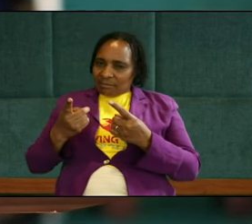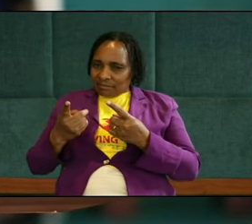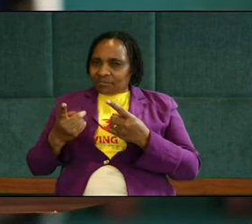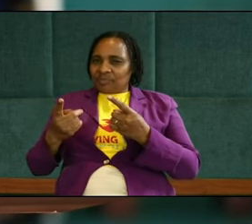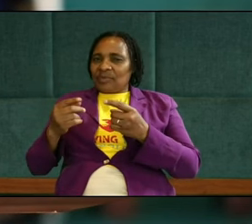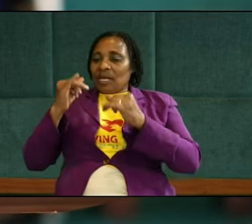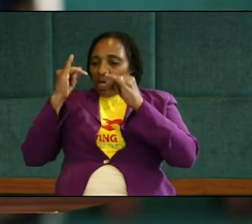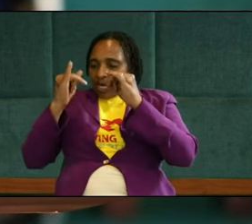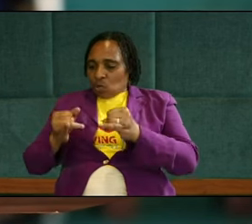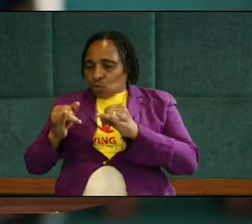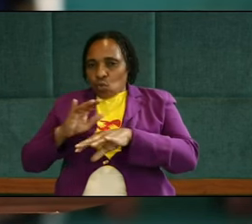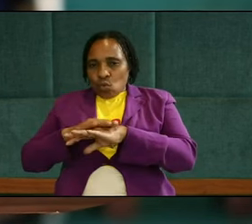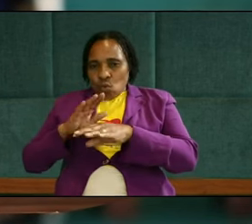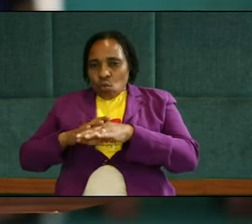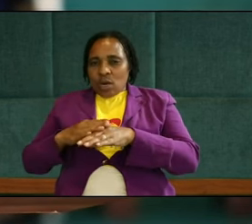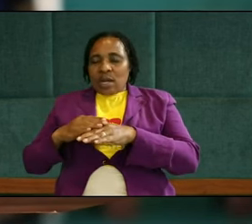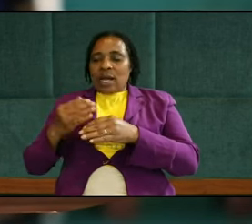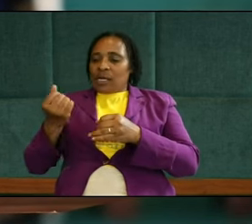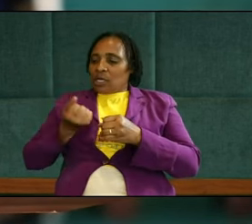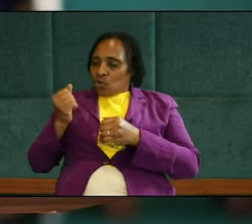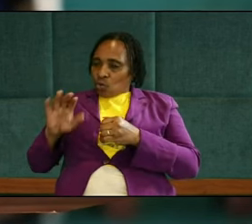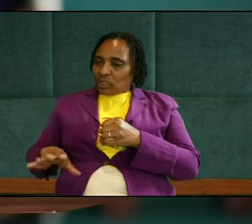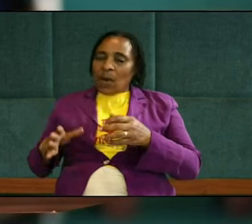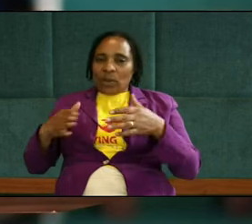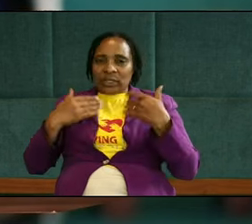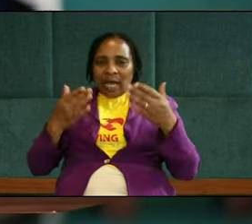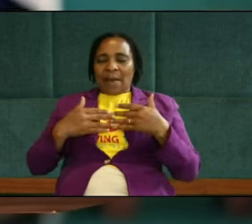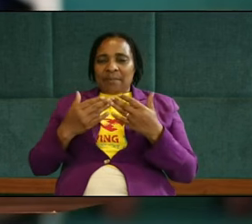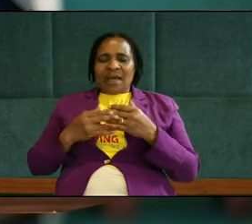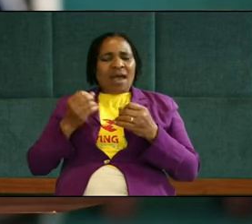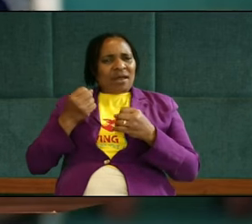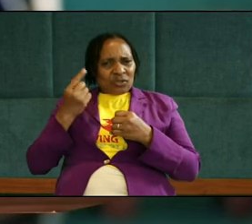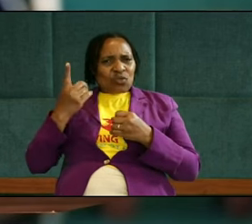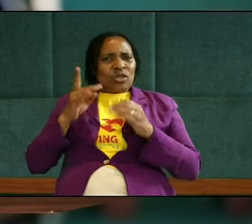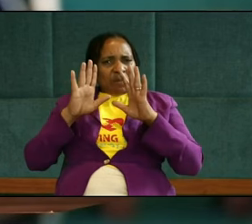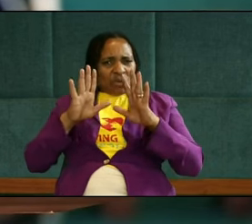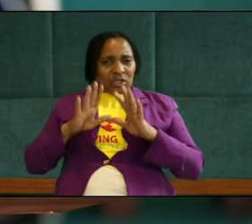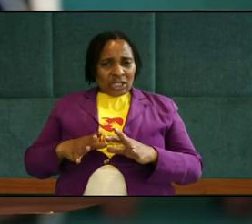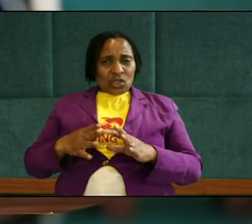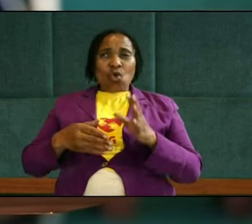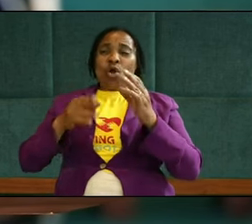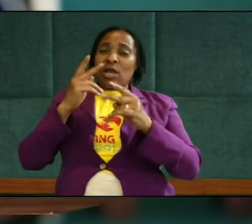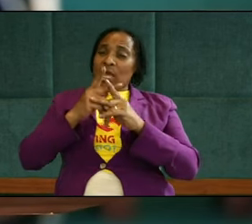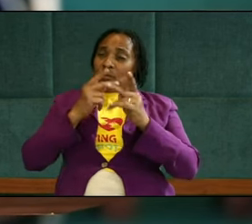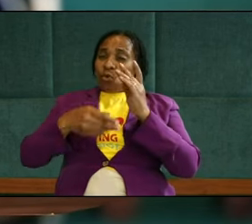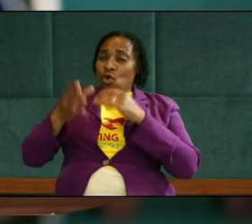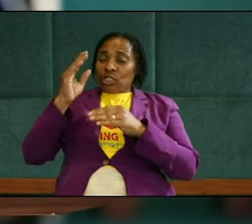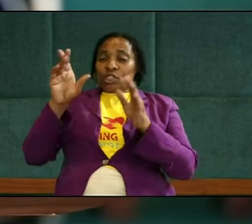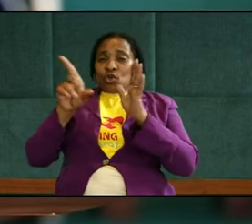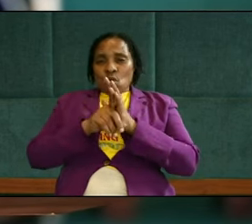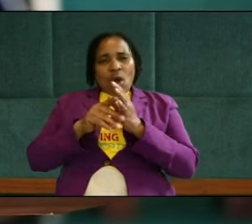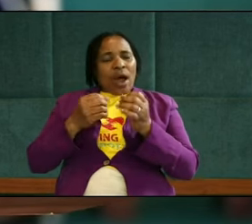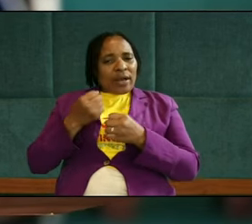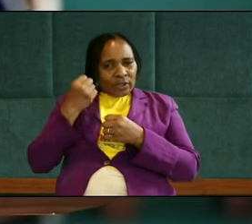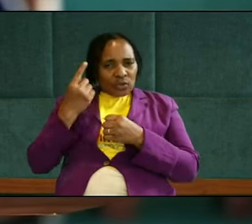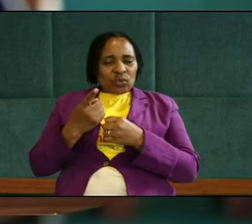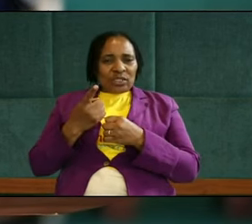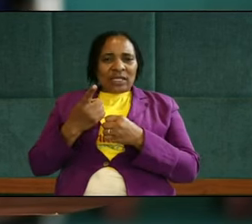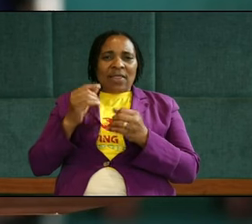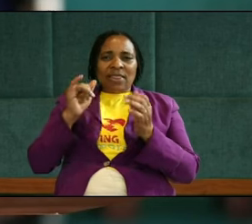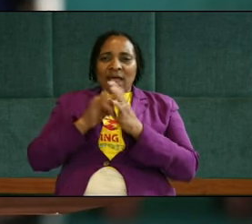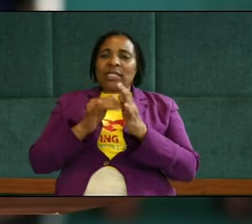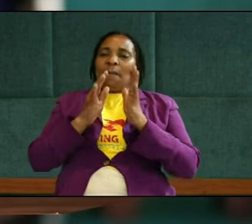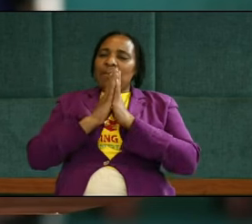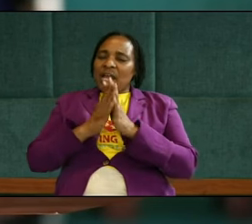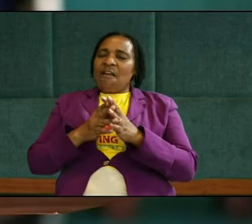happy. Her smile was as bright as the sun. She understood that it was important to keep God's laws. She also understood that prayer